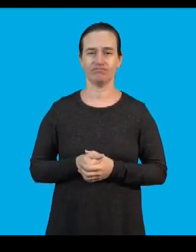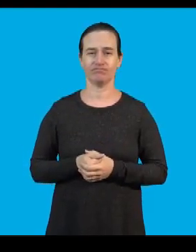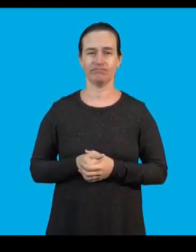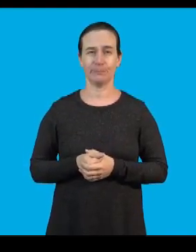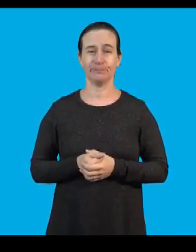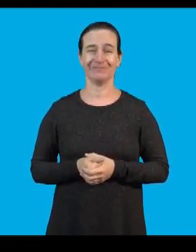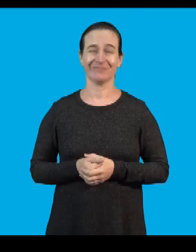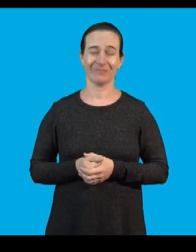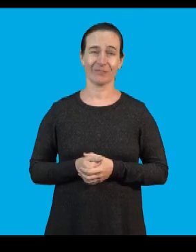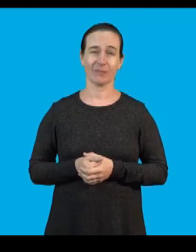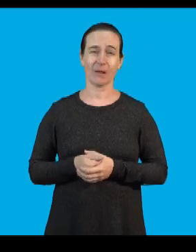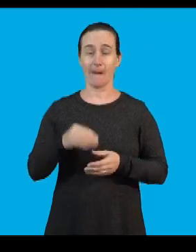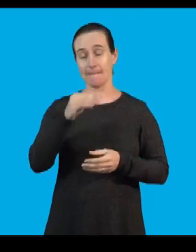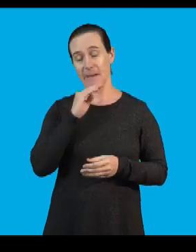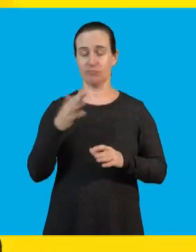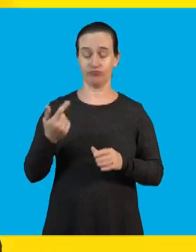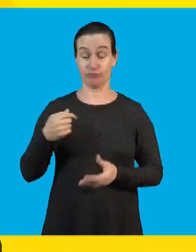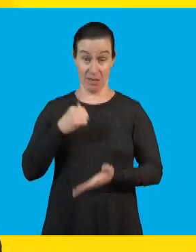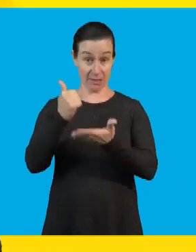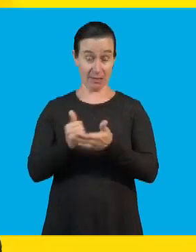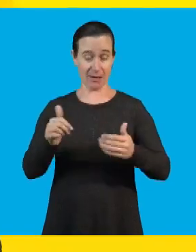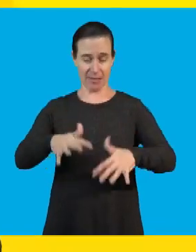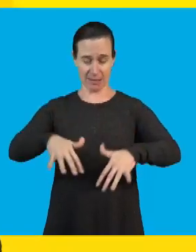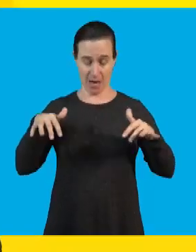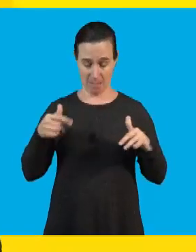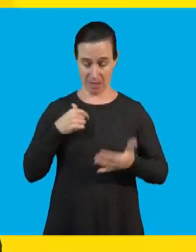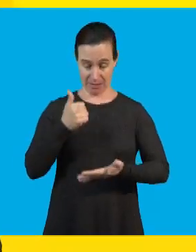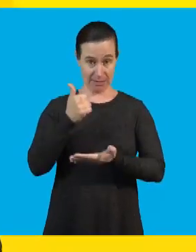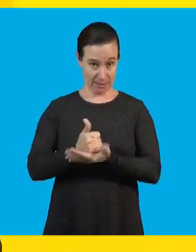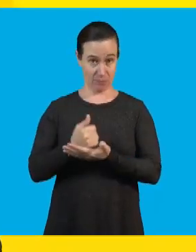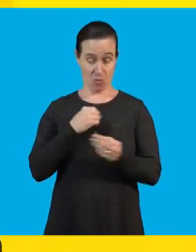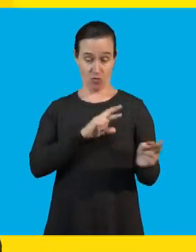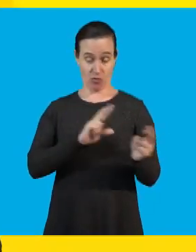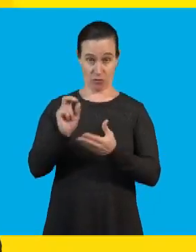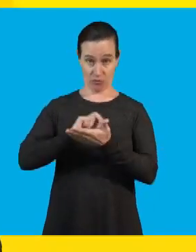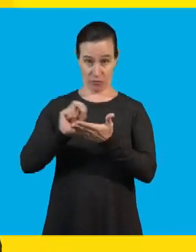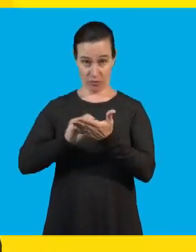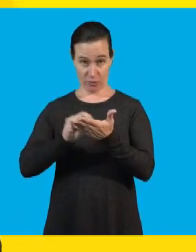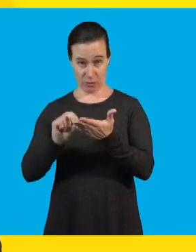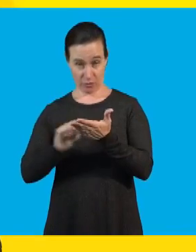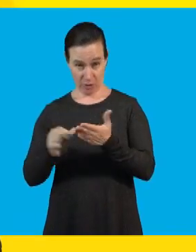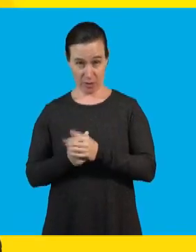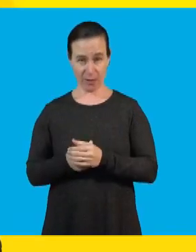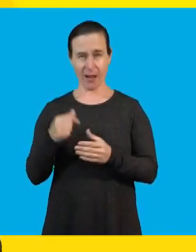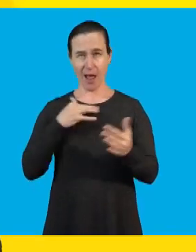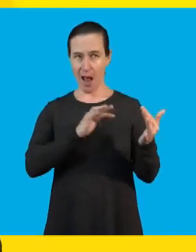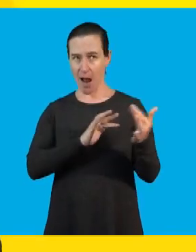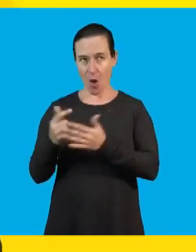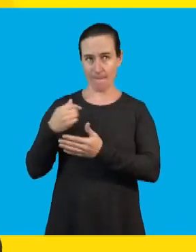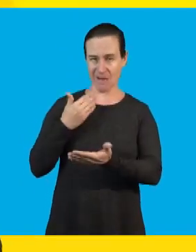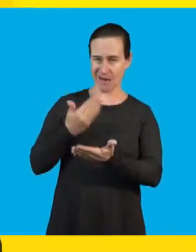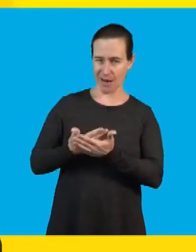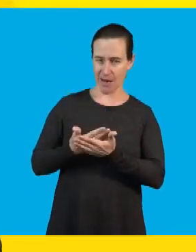So the examination competencies means you're sitting in an exam setting, and this is how you are going to